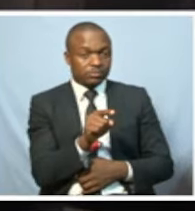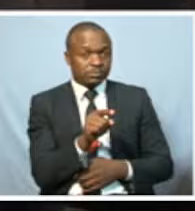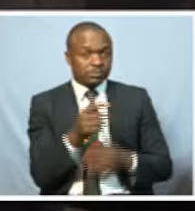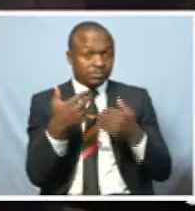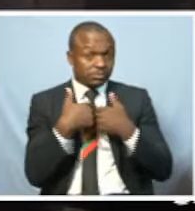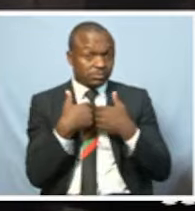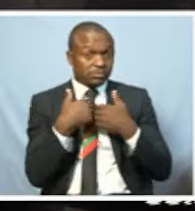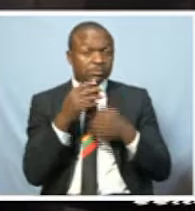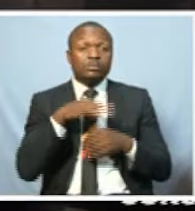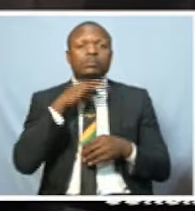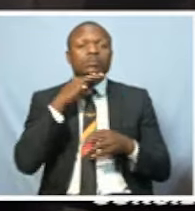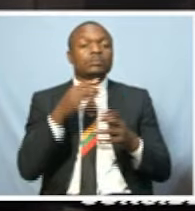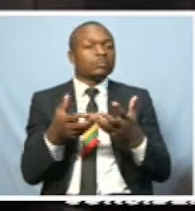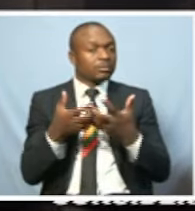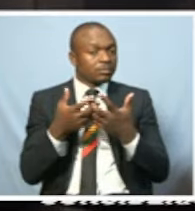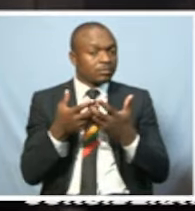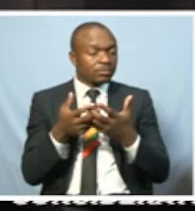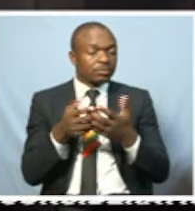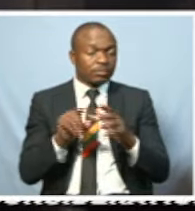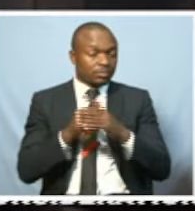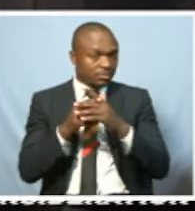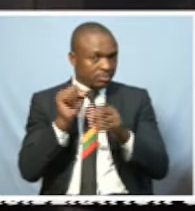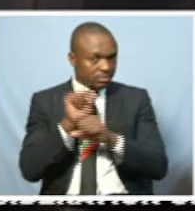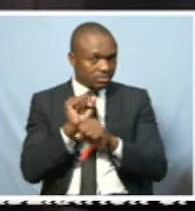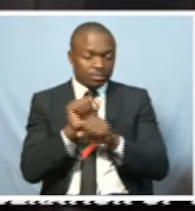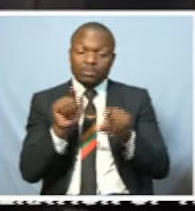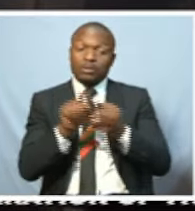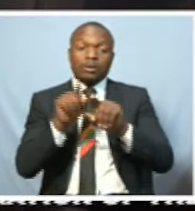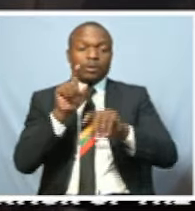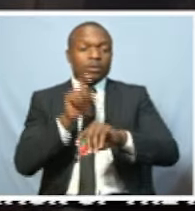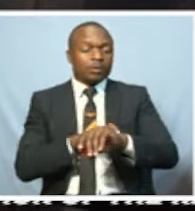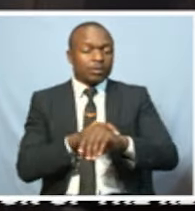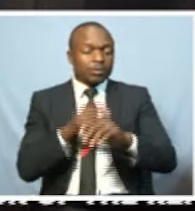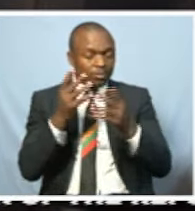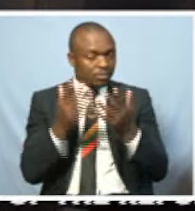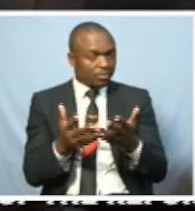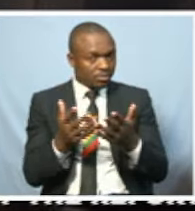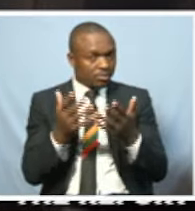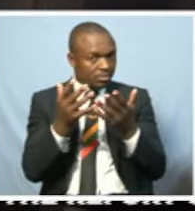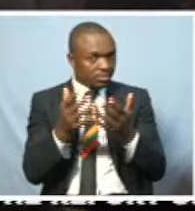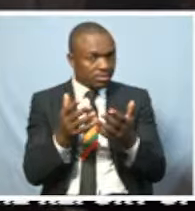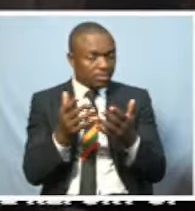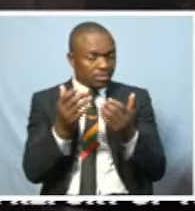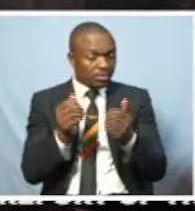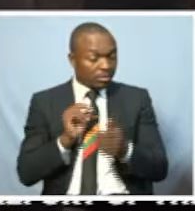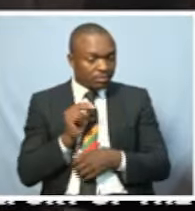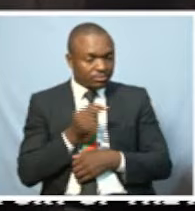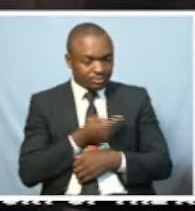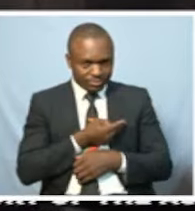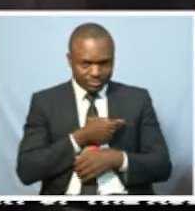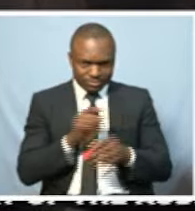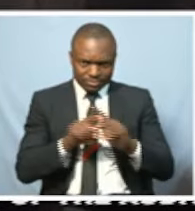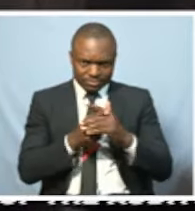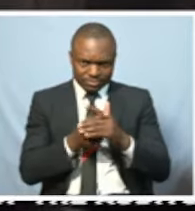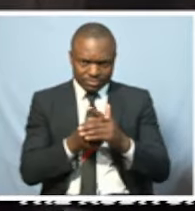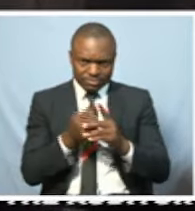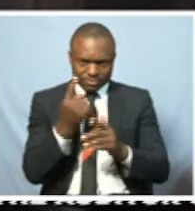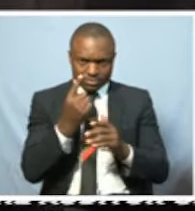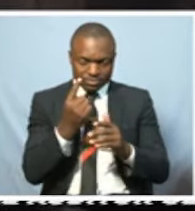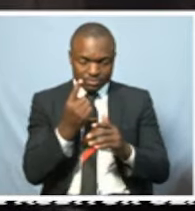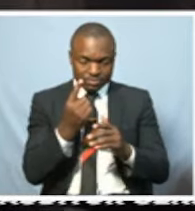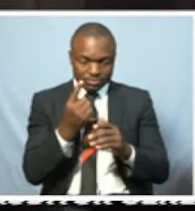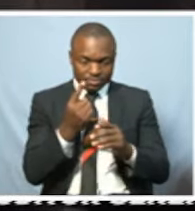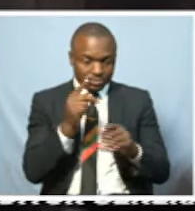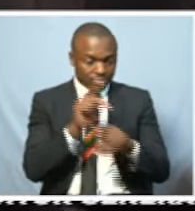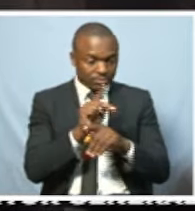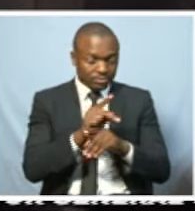to start the projects at the same time? Or he would rather to start with one road, when he completes, then he goes to the other. So